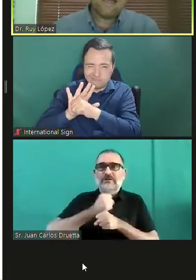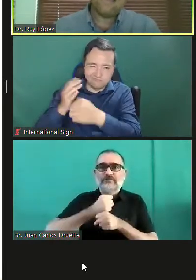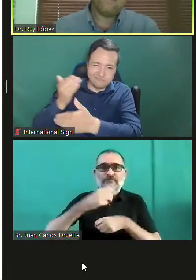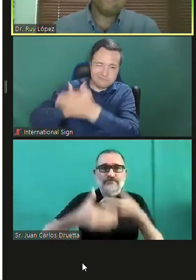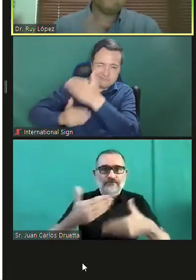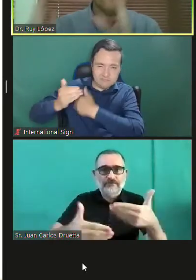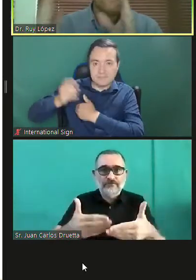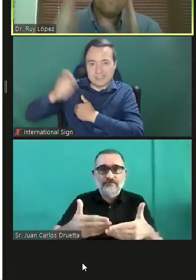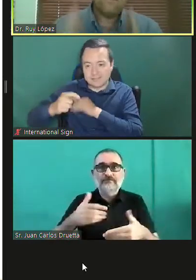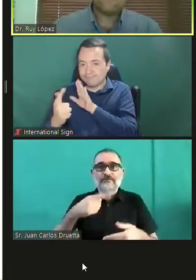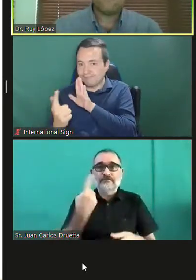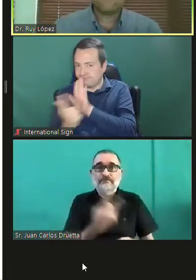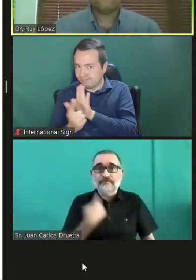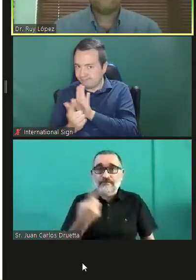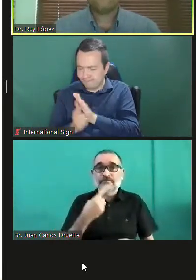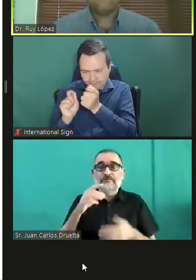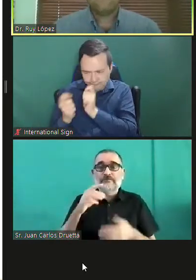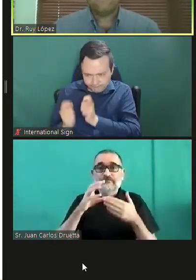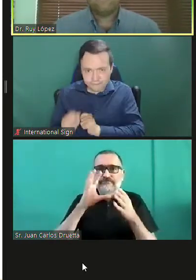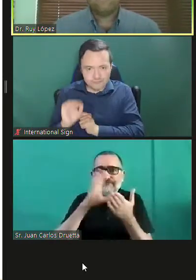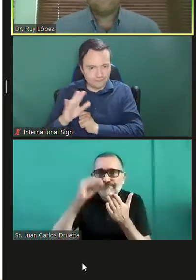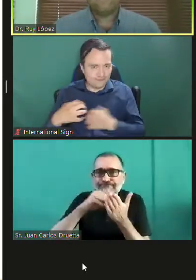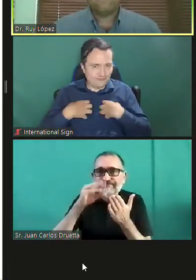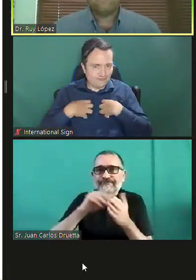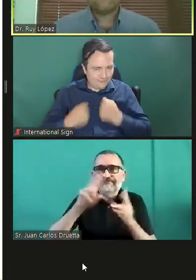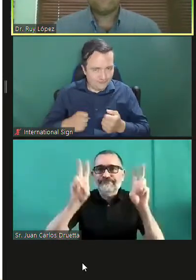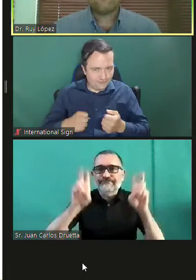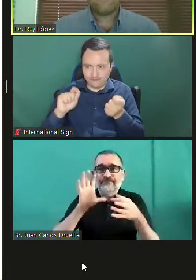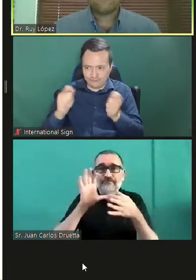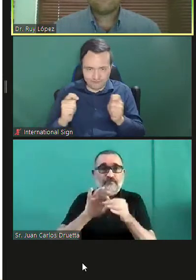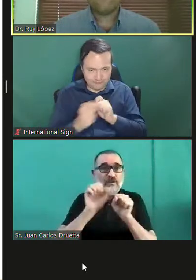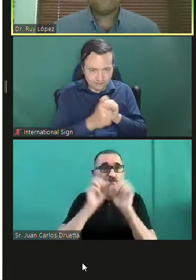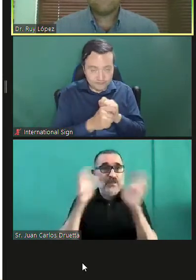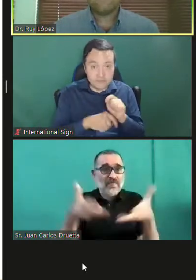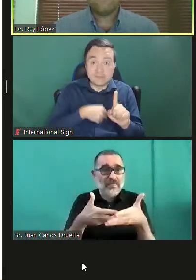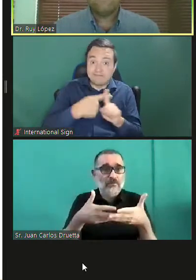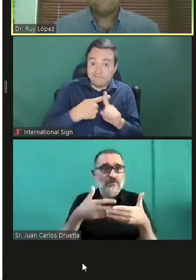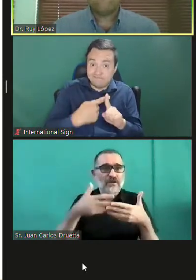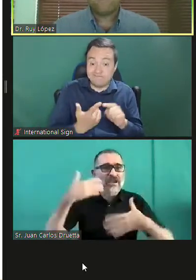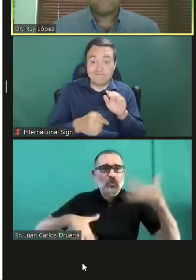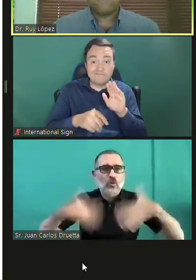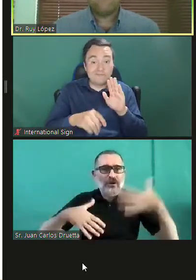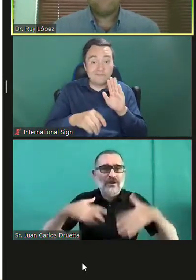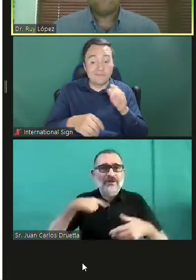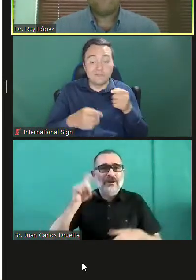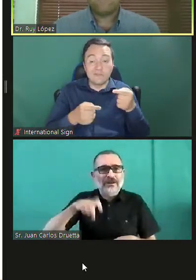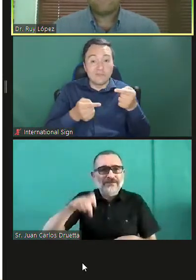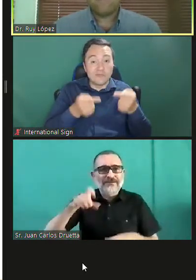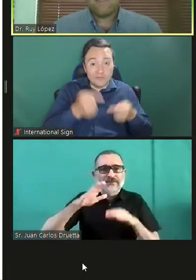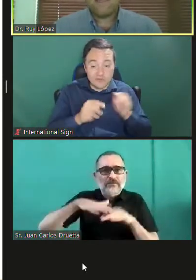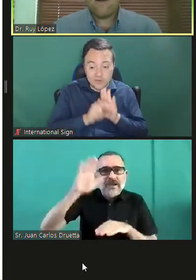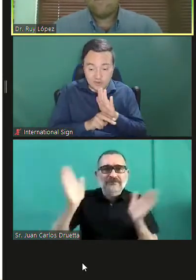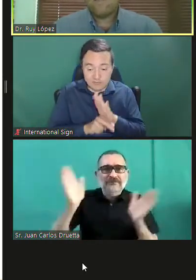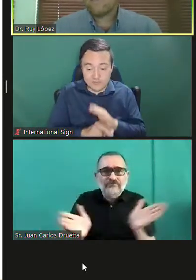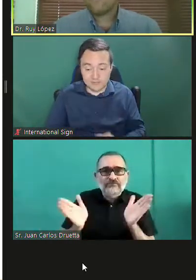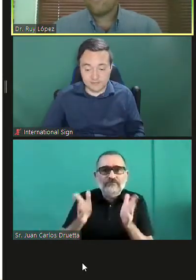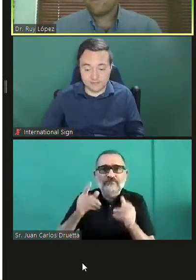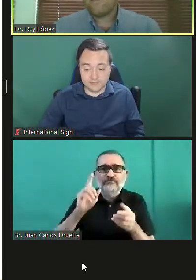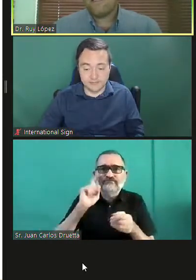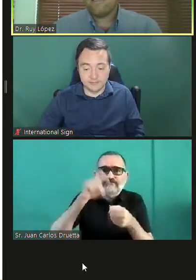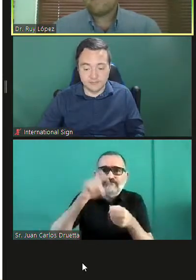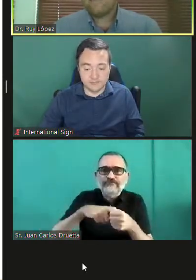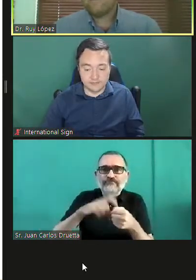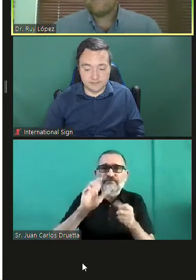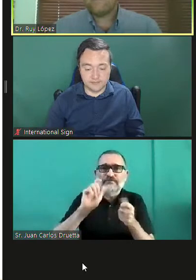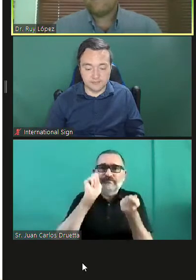in both bringing about changes in the general health law and later in the corresponding regulations of it